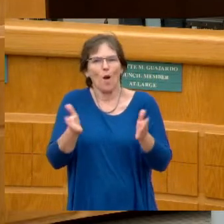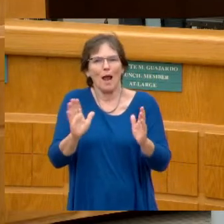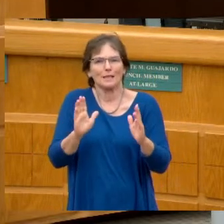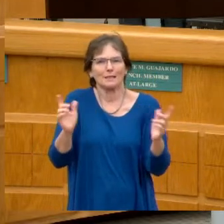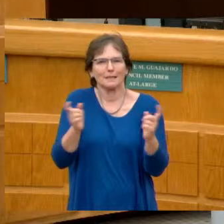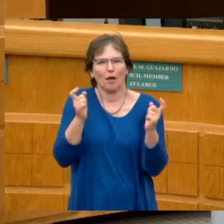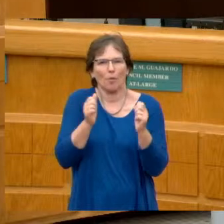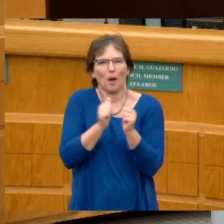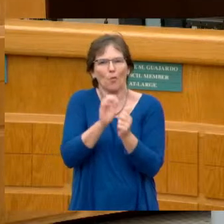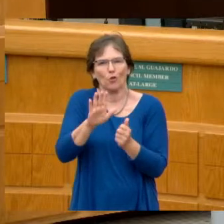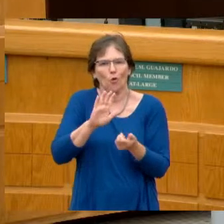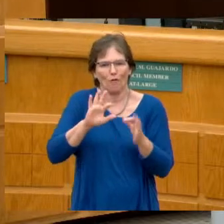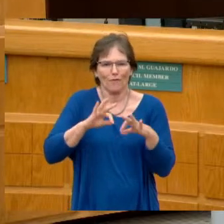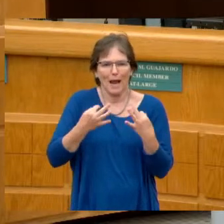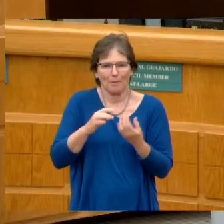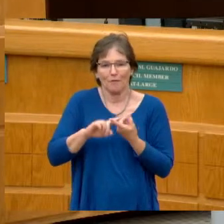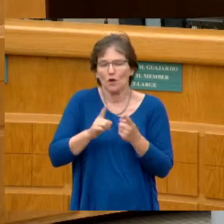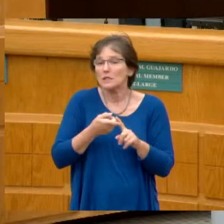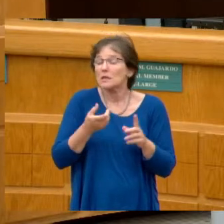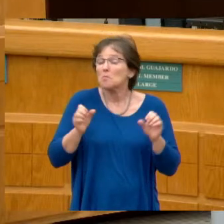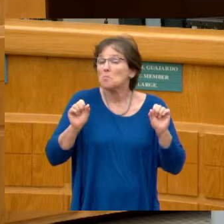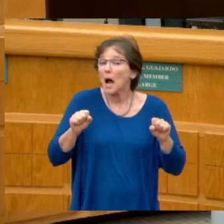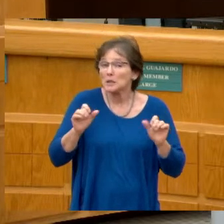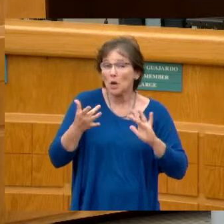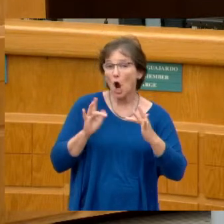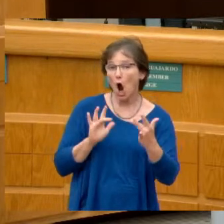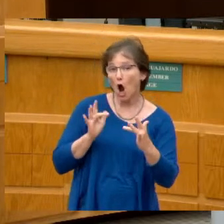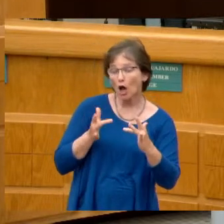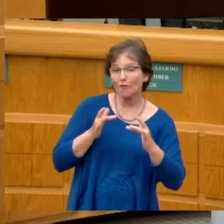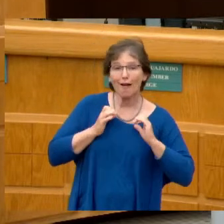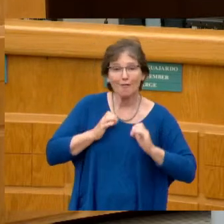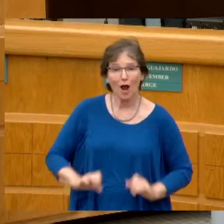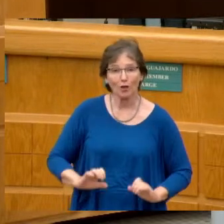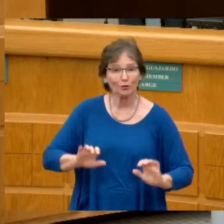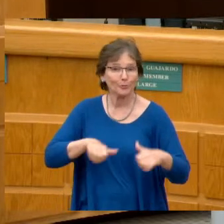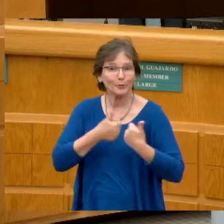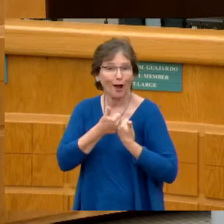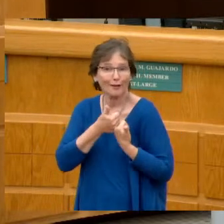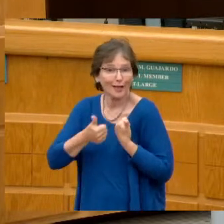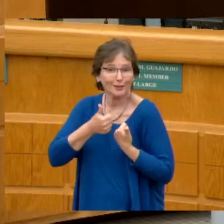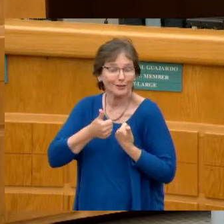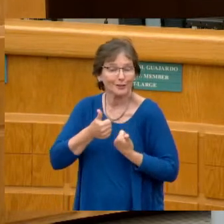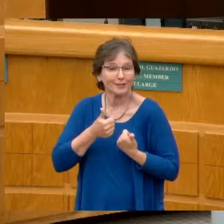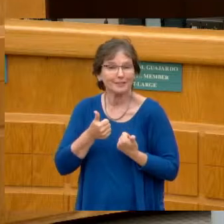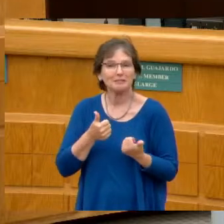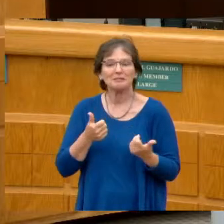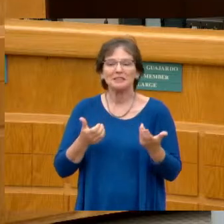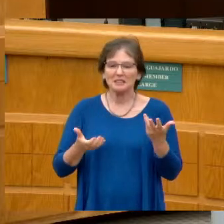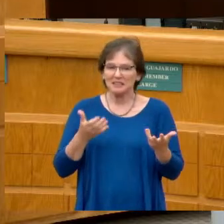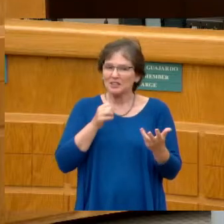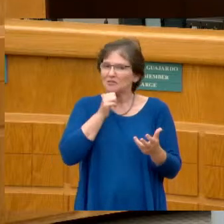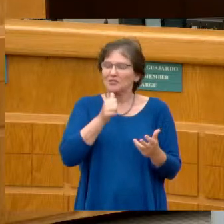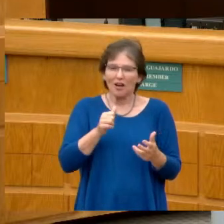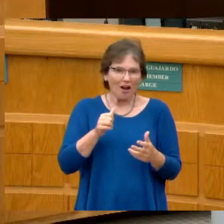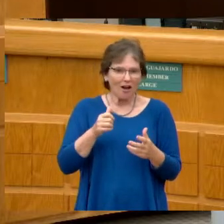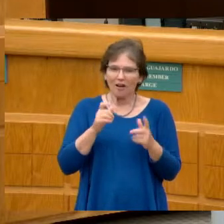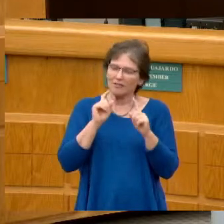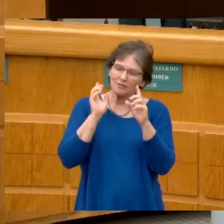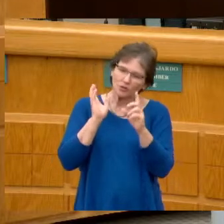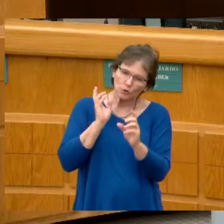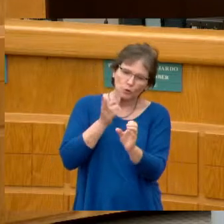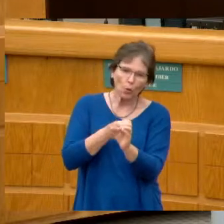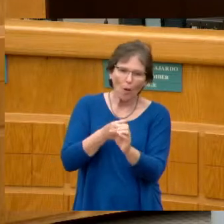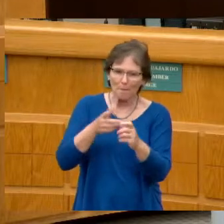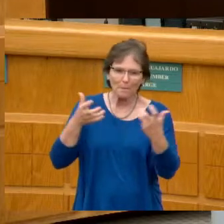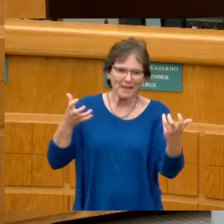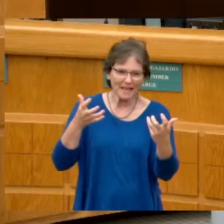yards, follow them. Example, there may be an enter and an exit sign. Follow those enter and exit signs. Help your children to follow those